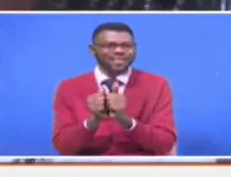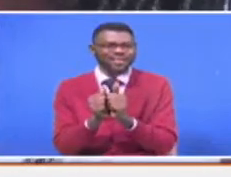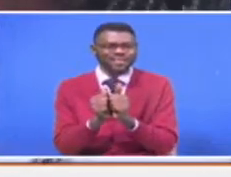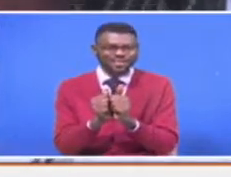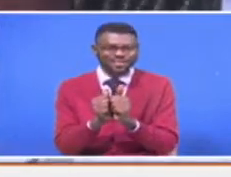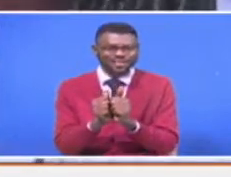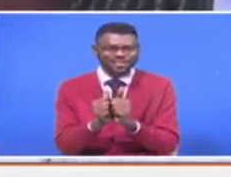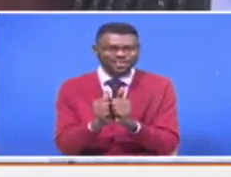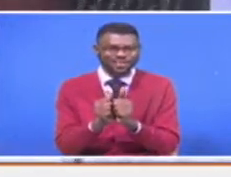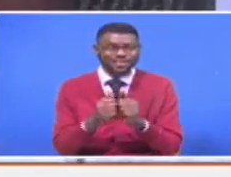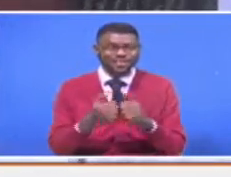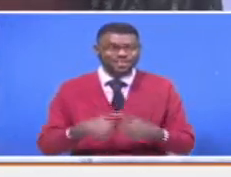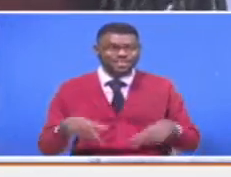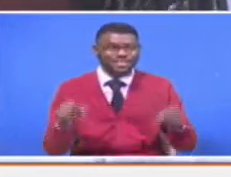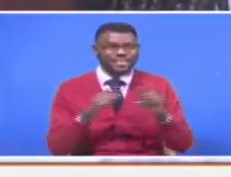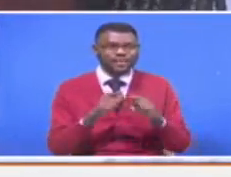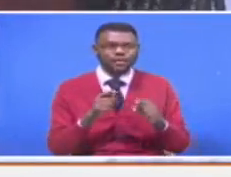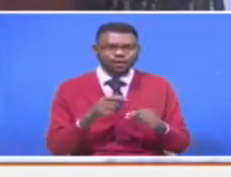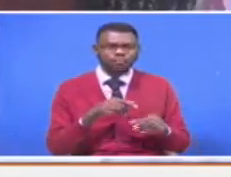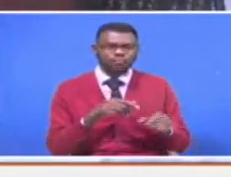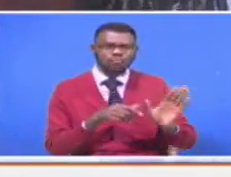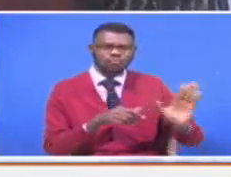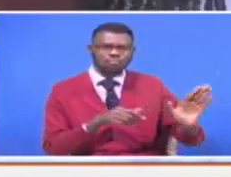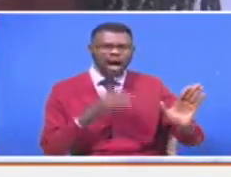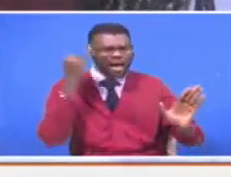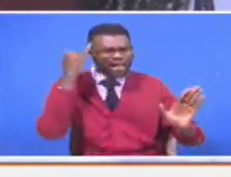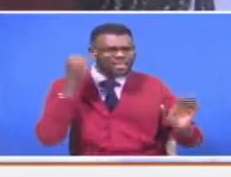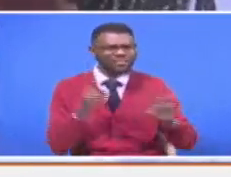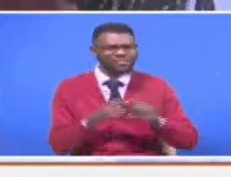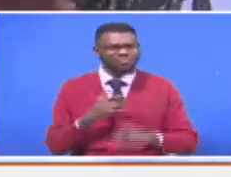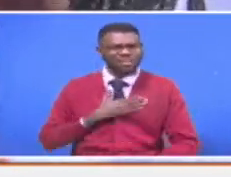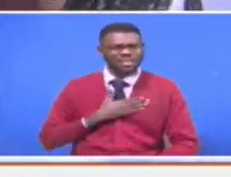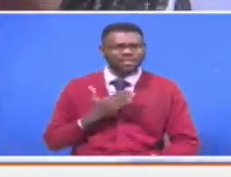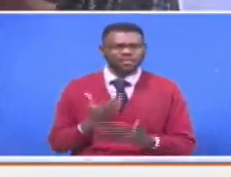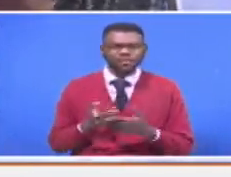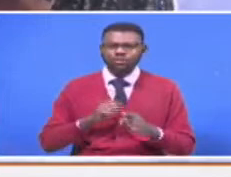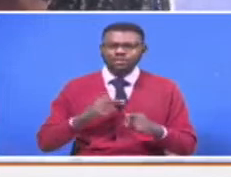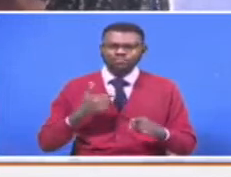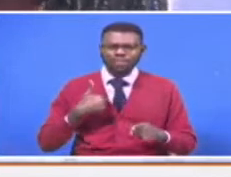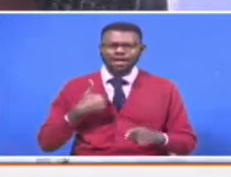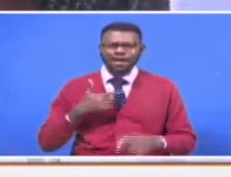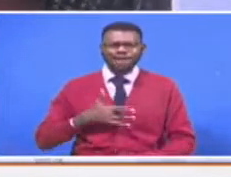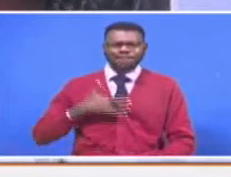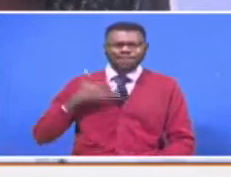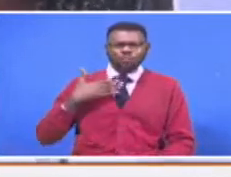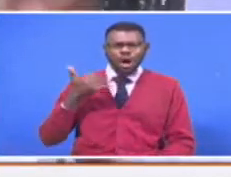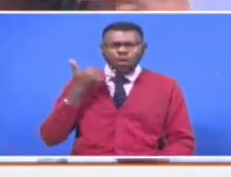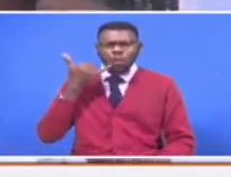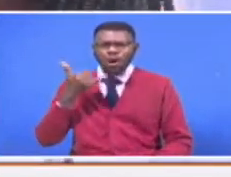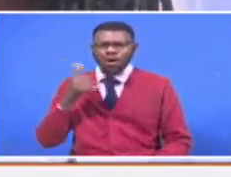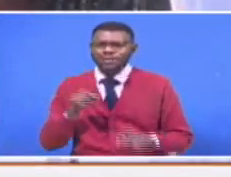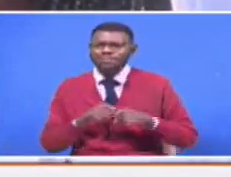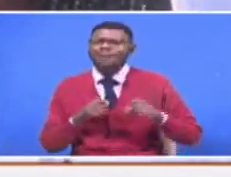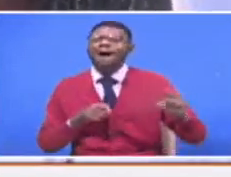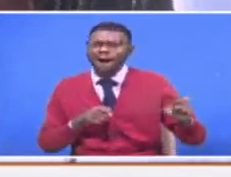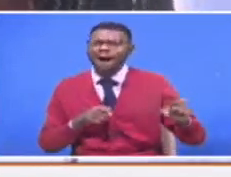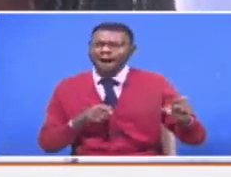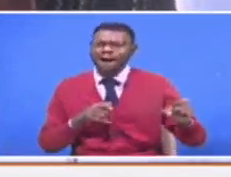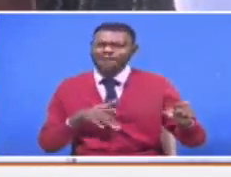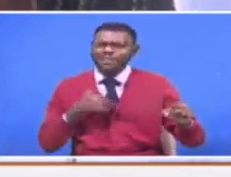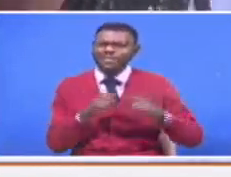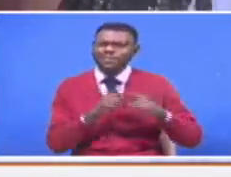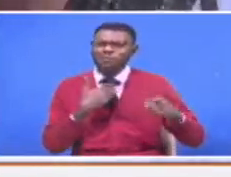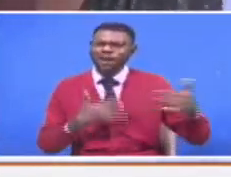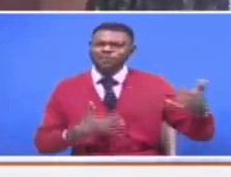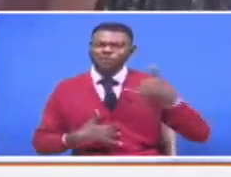Delight. Halafu kufikiria same sana sana. Nasikia anataka kumpigia simu kama tuko away. Anasema, "Na, nimetaka kukupigia